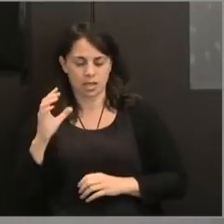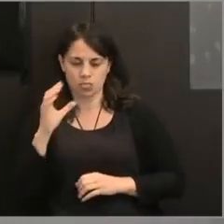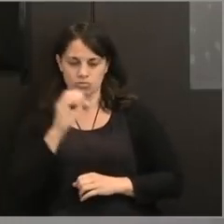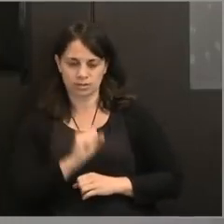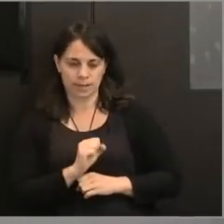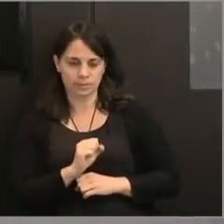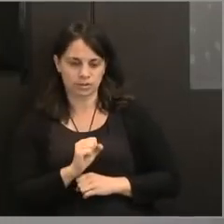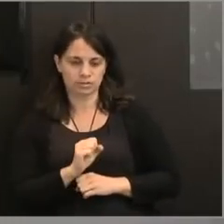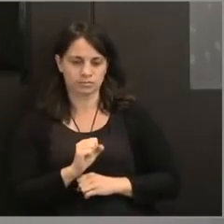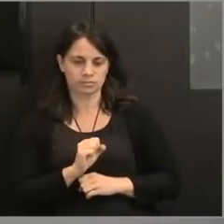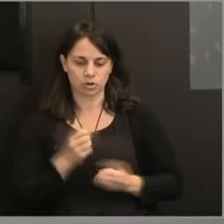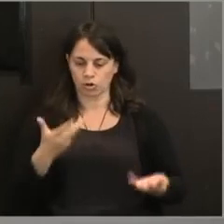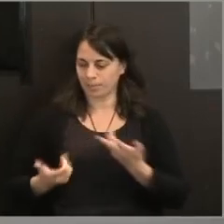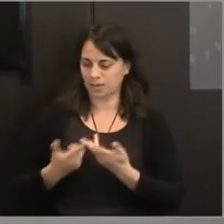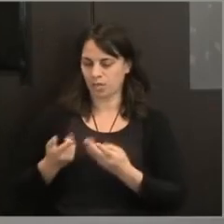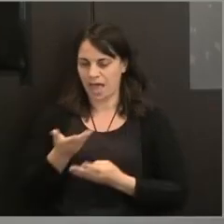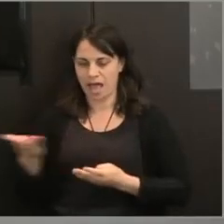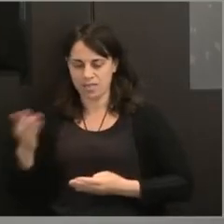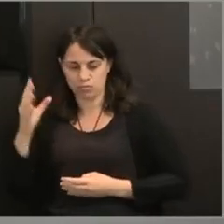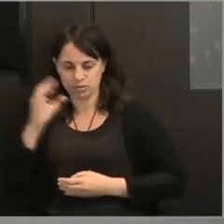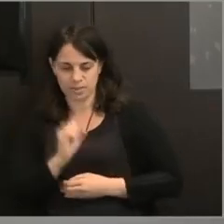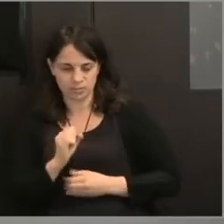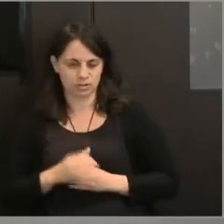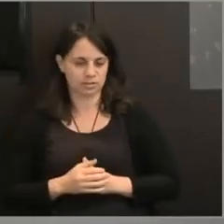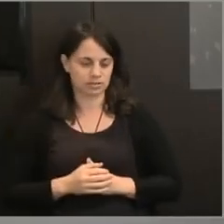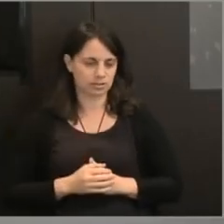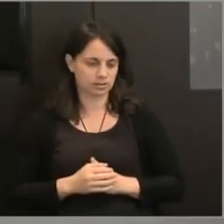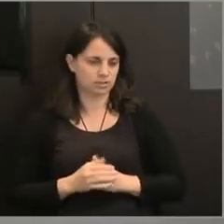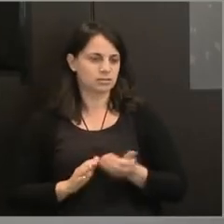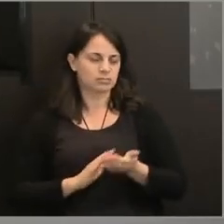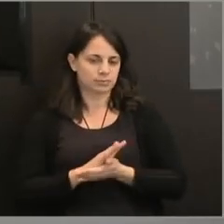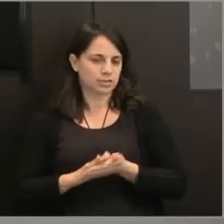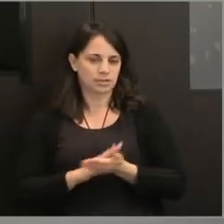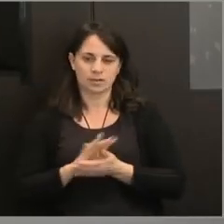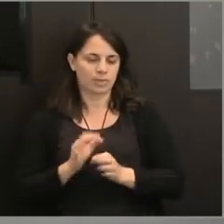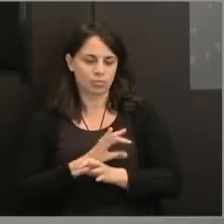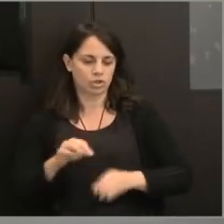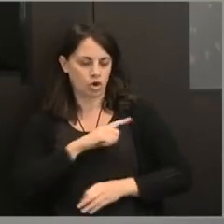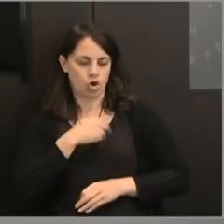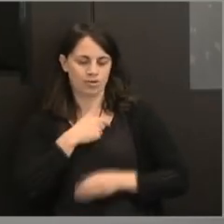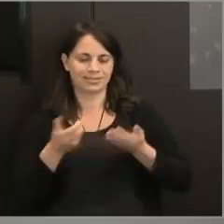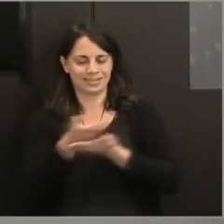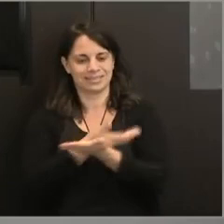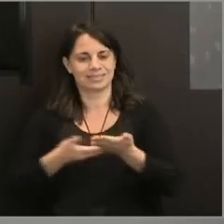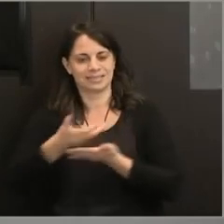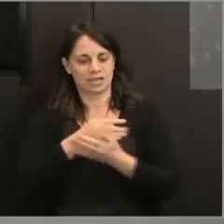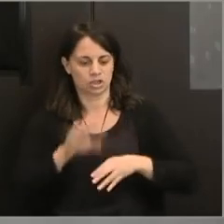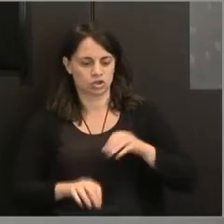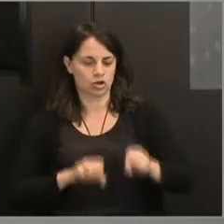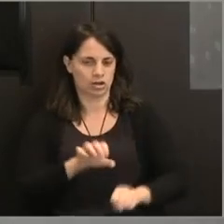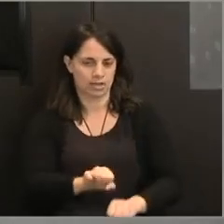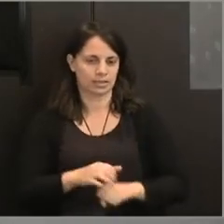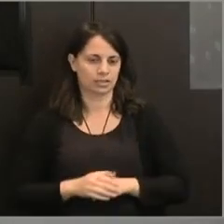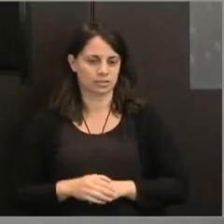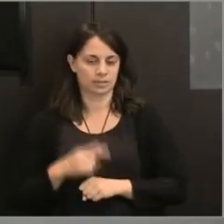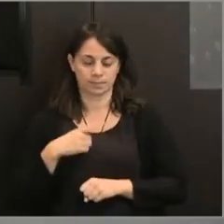perhaps more than any other, which has underscored the reluctance to honestly discuss colonisation as both a